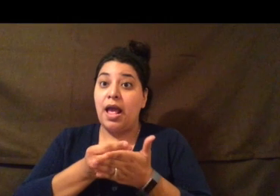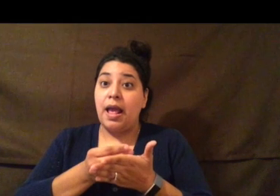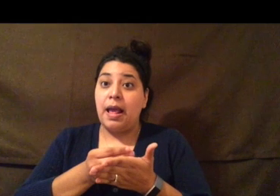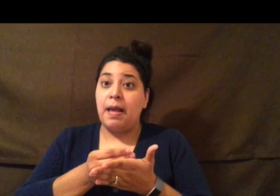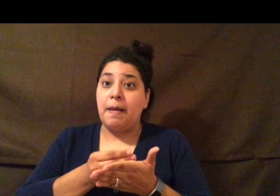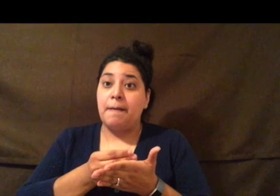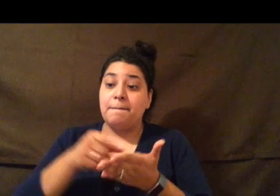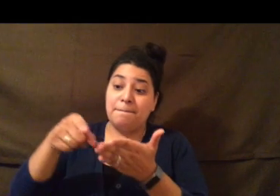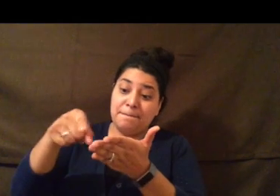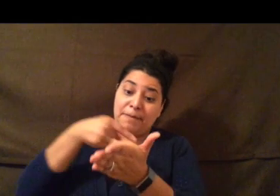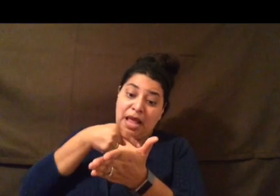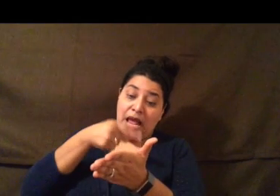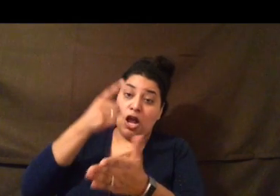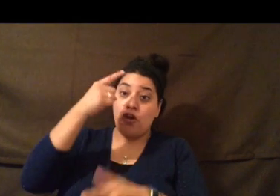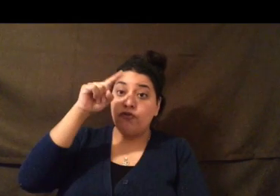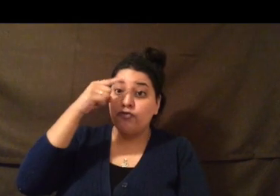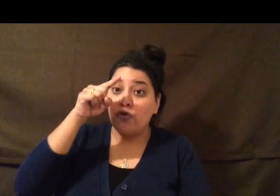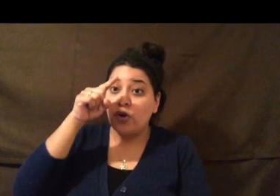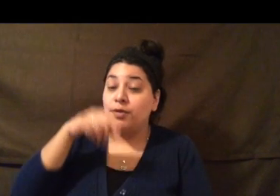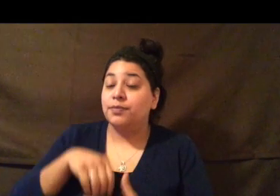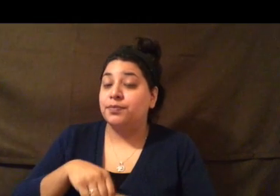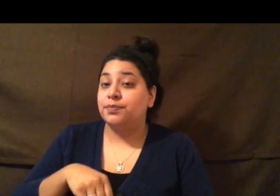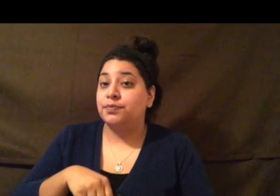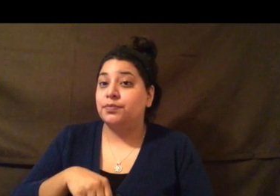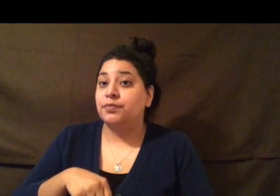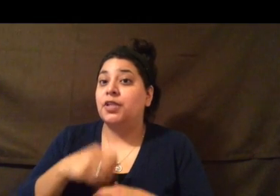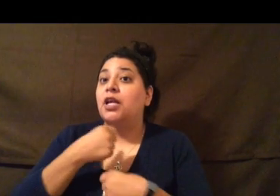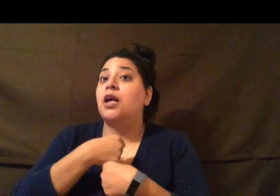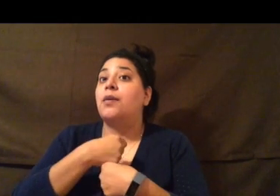get paid for